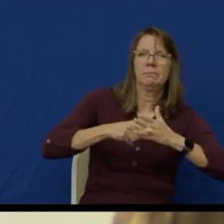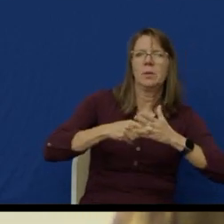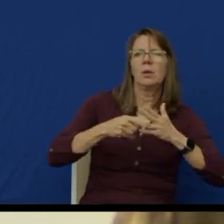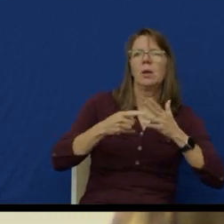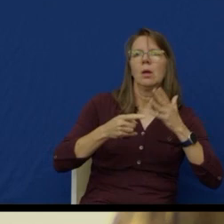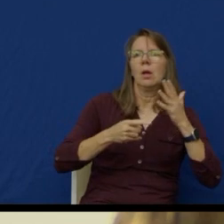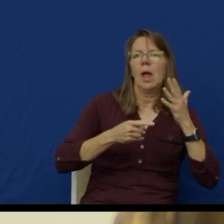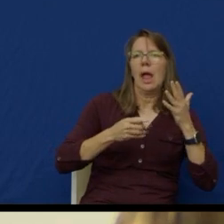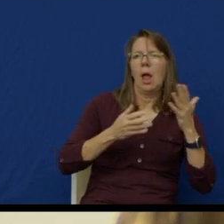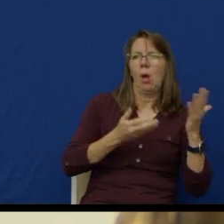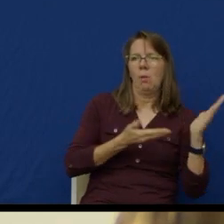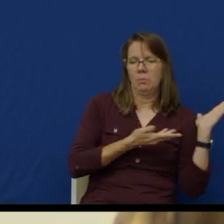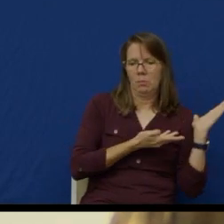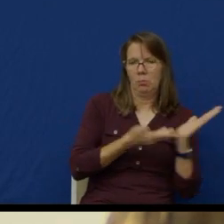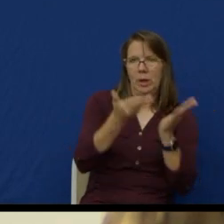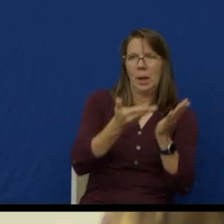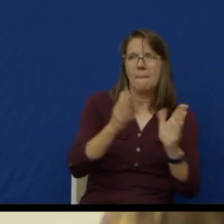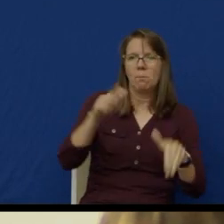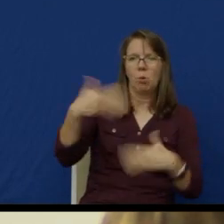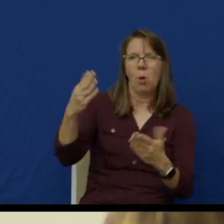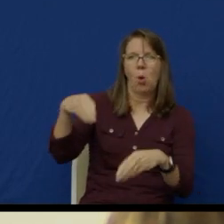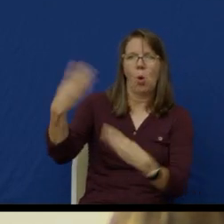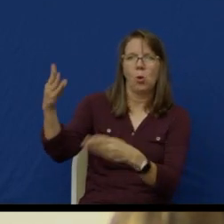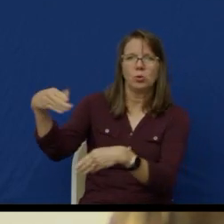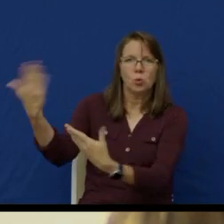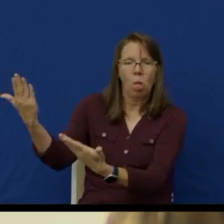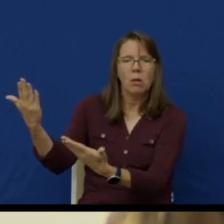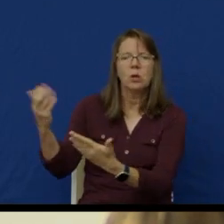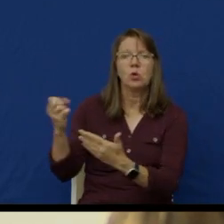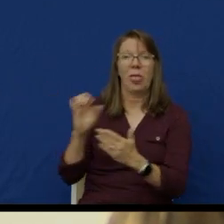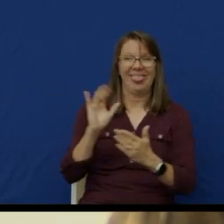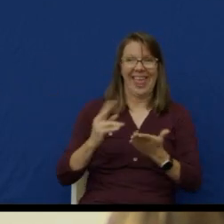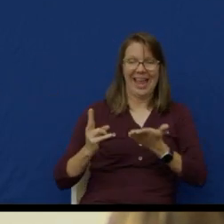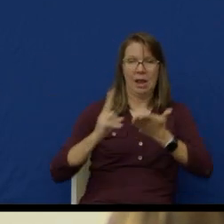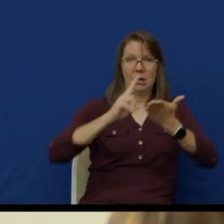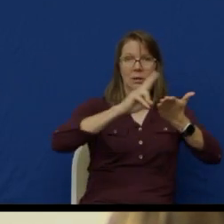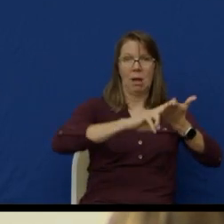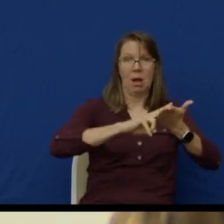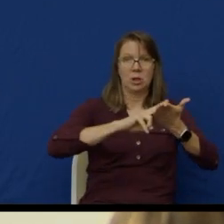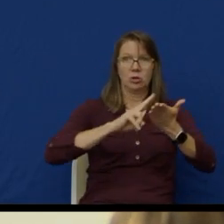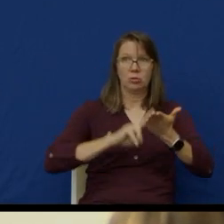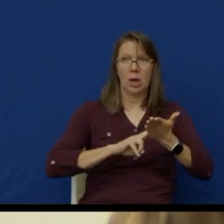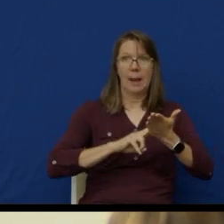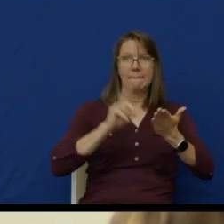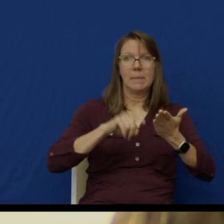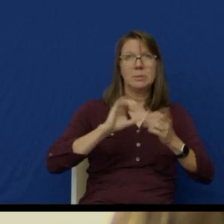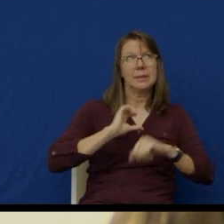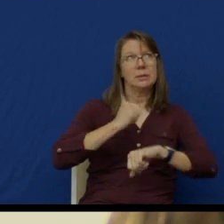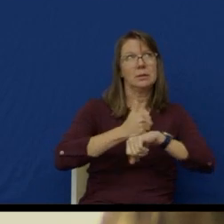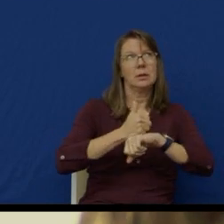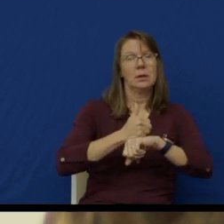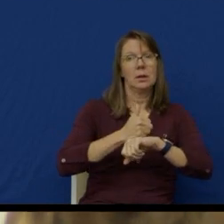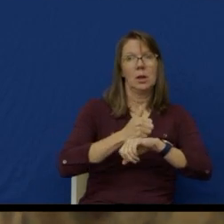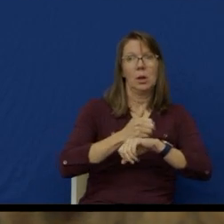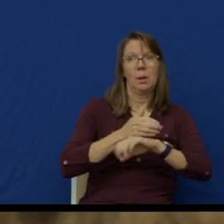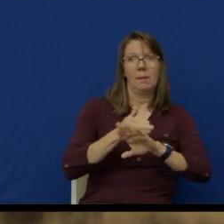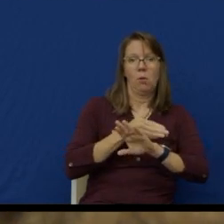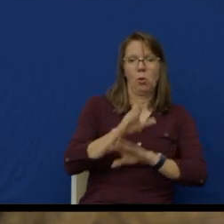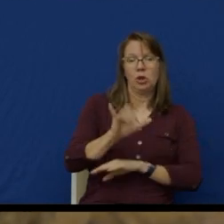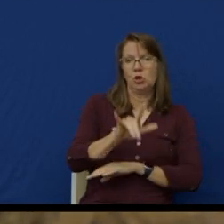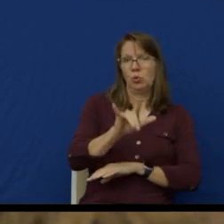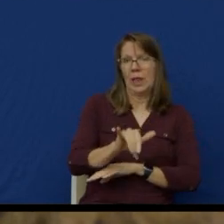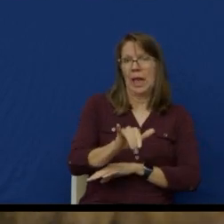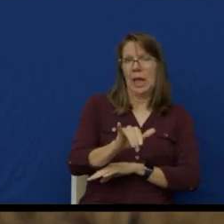in proposals and then move to select a vendor. So that contract must be in place, Vice Chair Young, by July 1 of